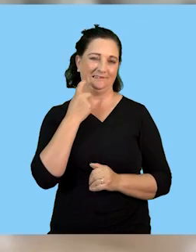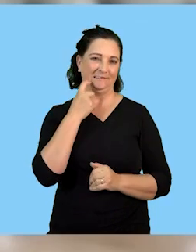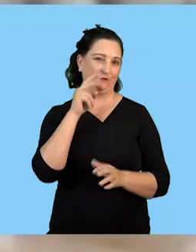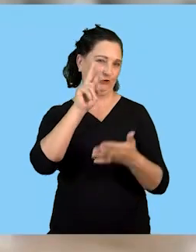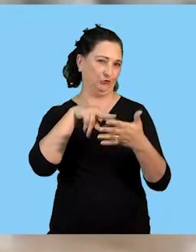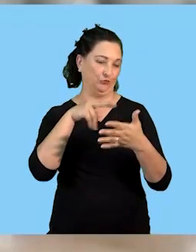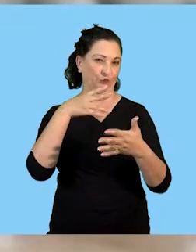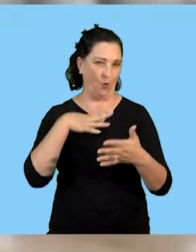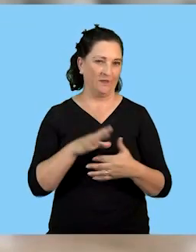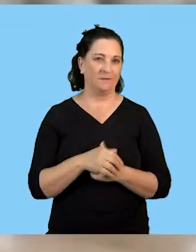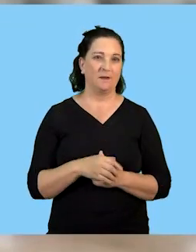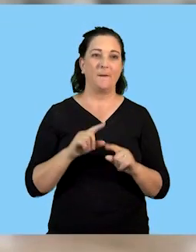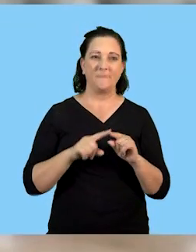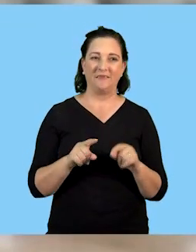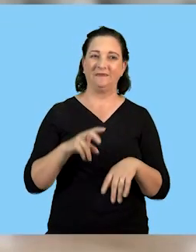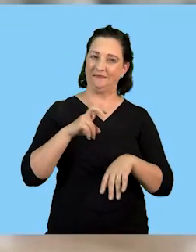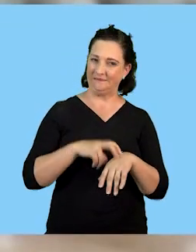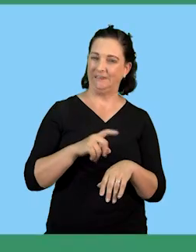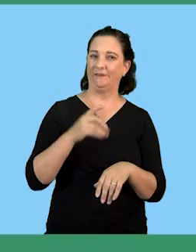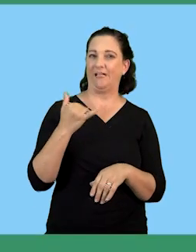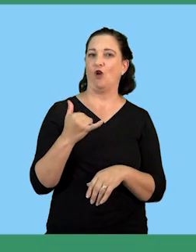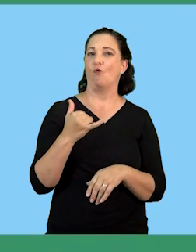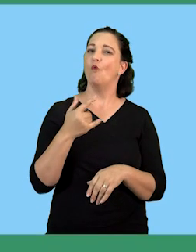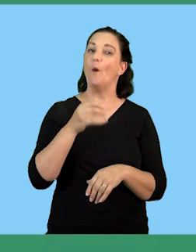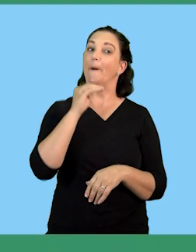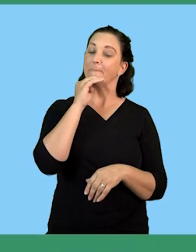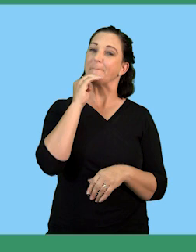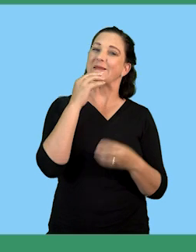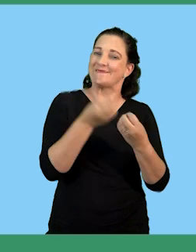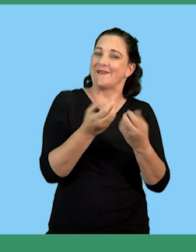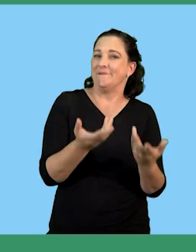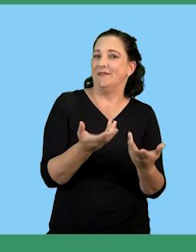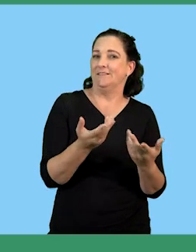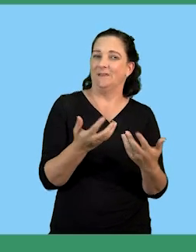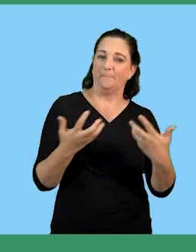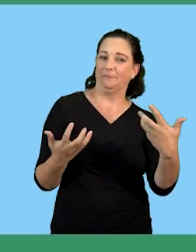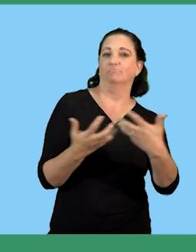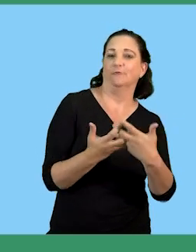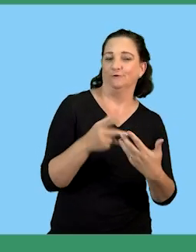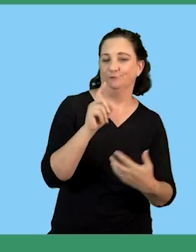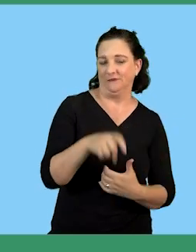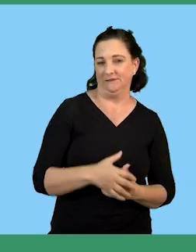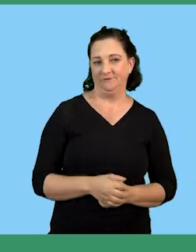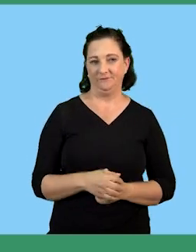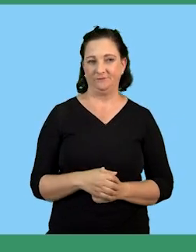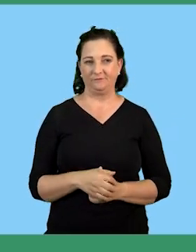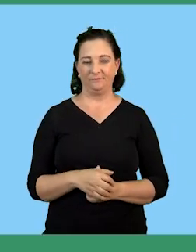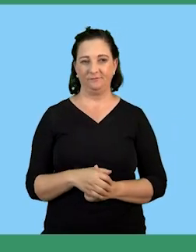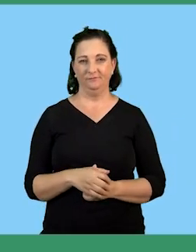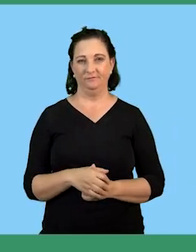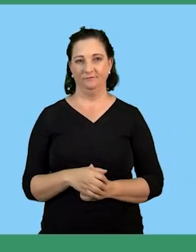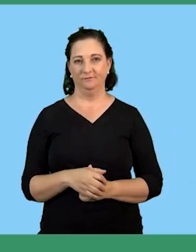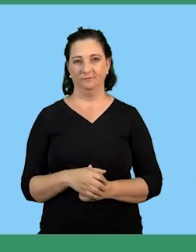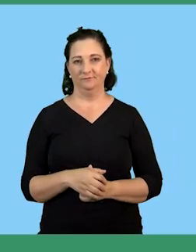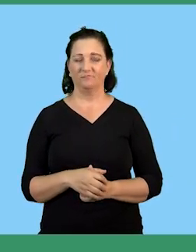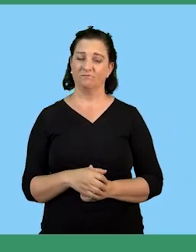me. It needs to be meaningful and appropriate. So this is how to prepare support materials. So these are things that one needs